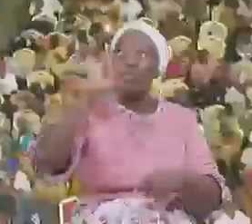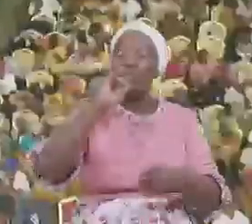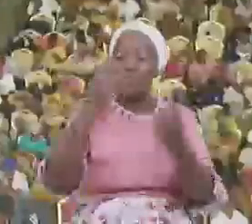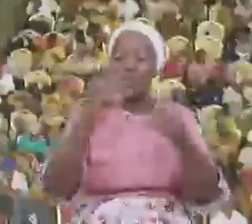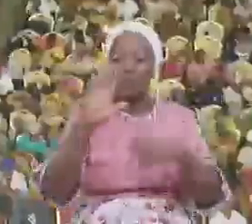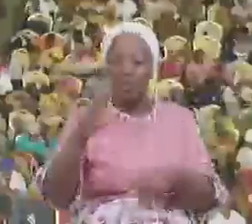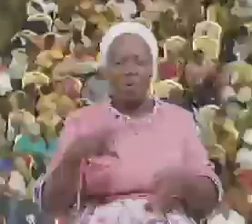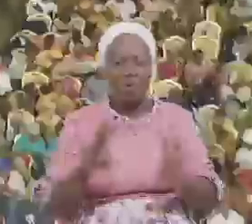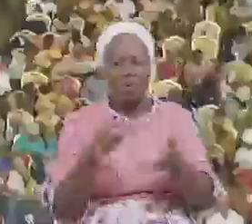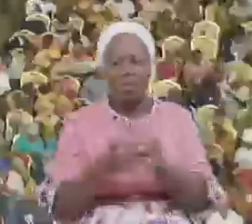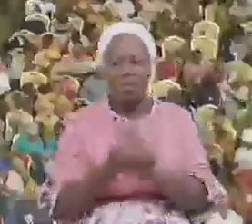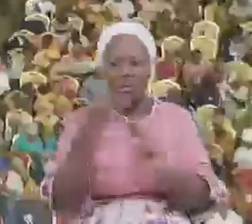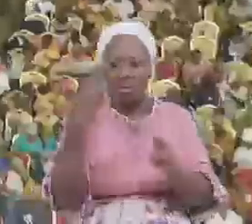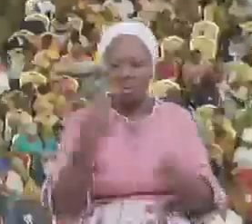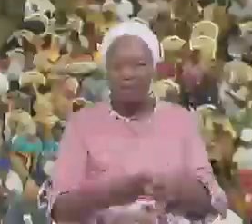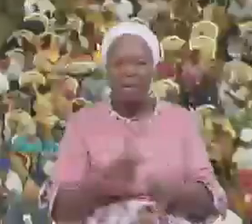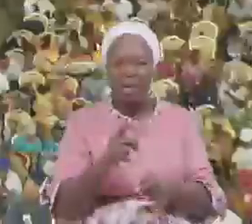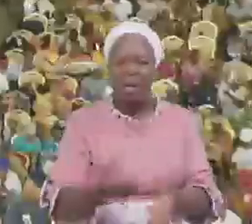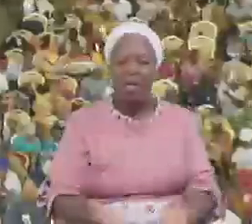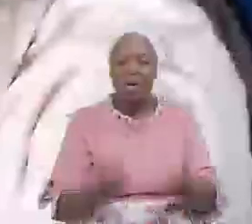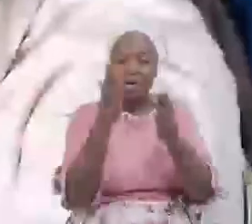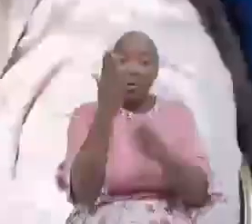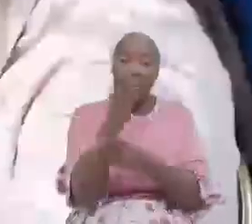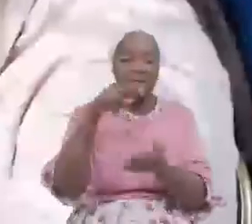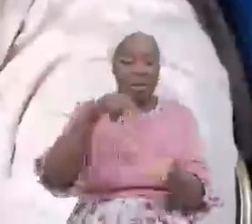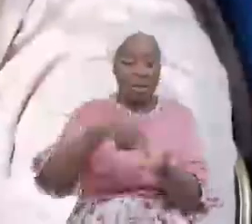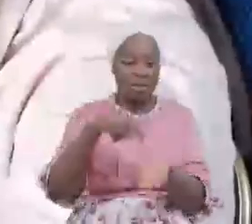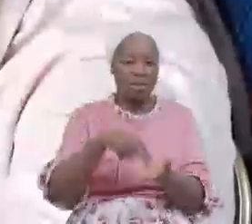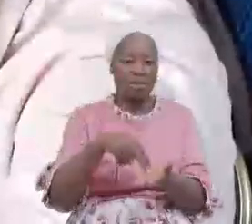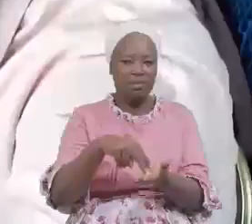You're raising up your hand, you stand up wherever you are.